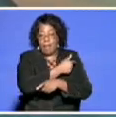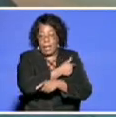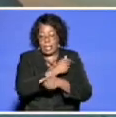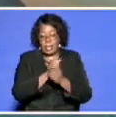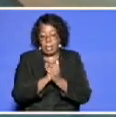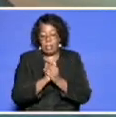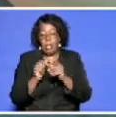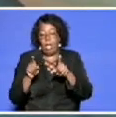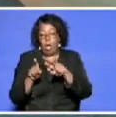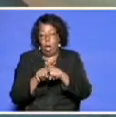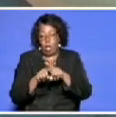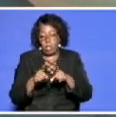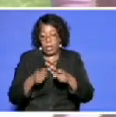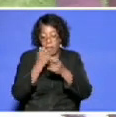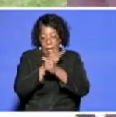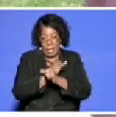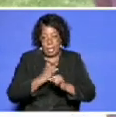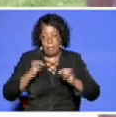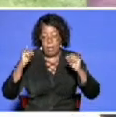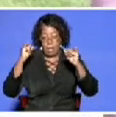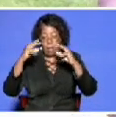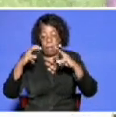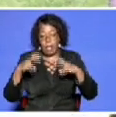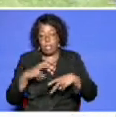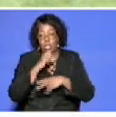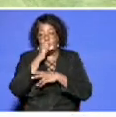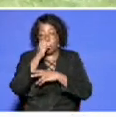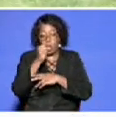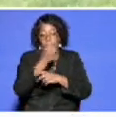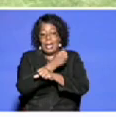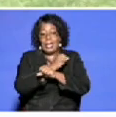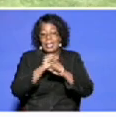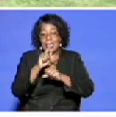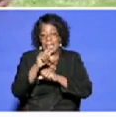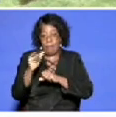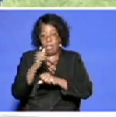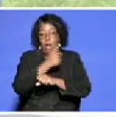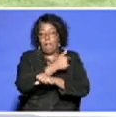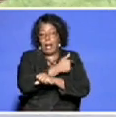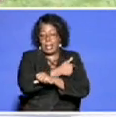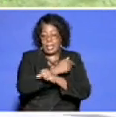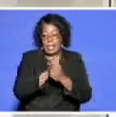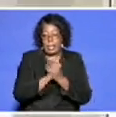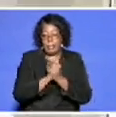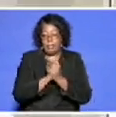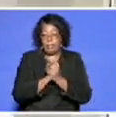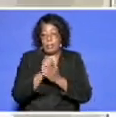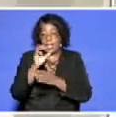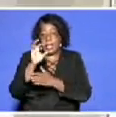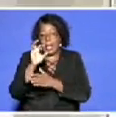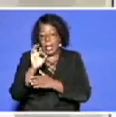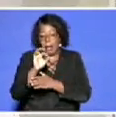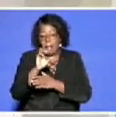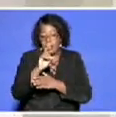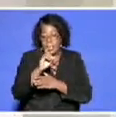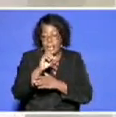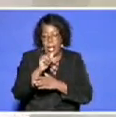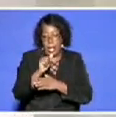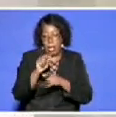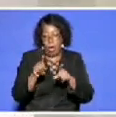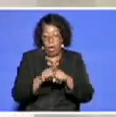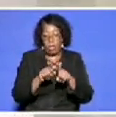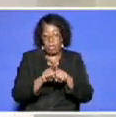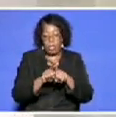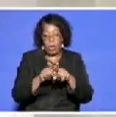agency says it also does independent analysis to ensure vaccine safety. According to the FDA, Comirnaty includes messenger